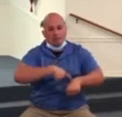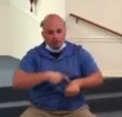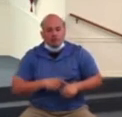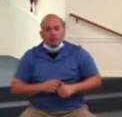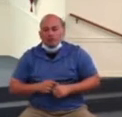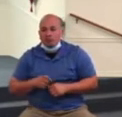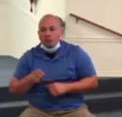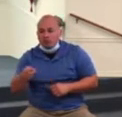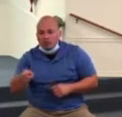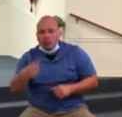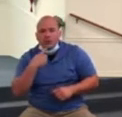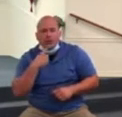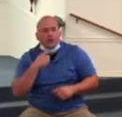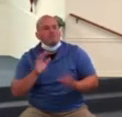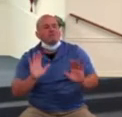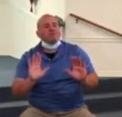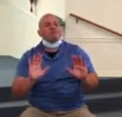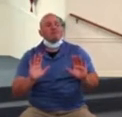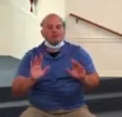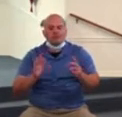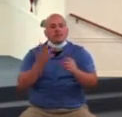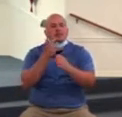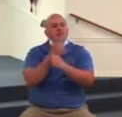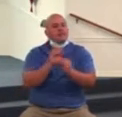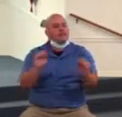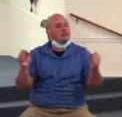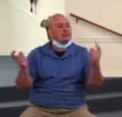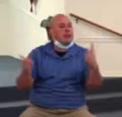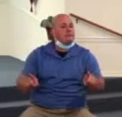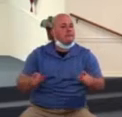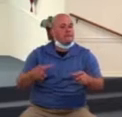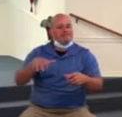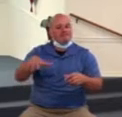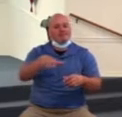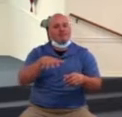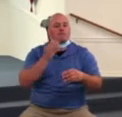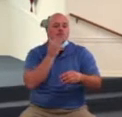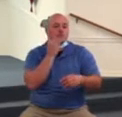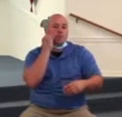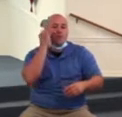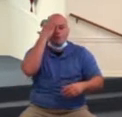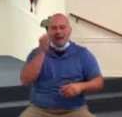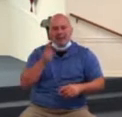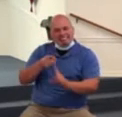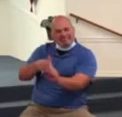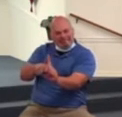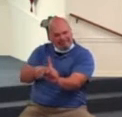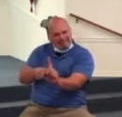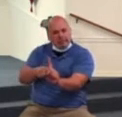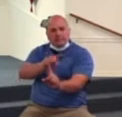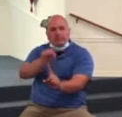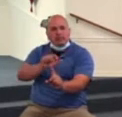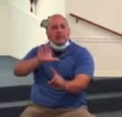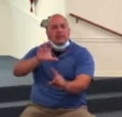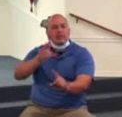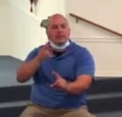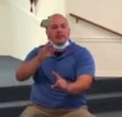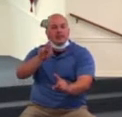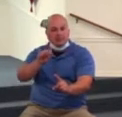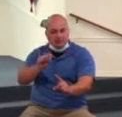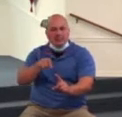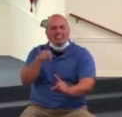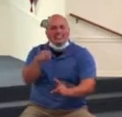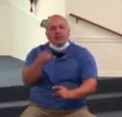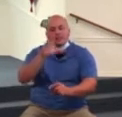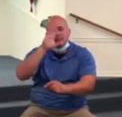to this house, because this man too is a son of Abraham. For the Son of Man came to seek and to